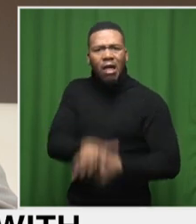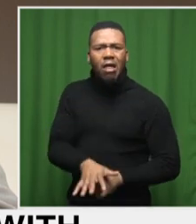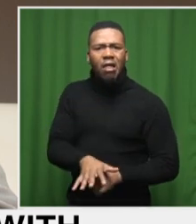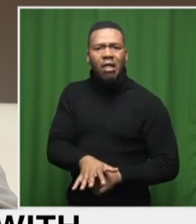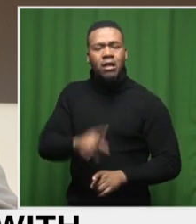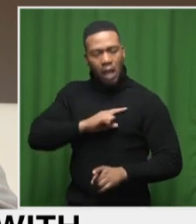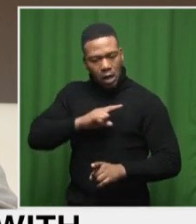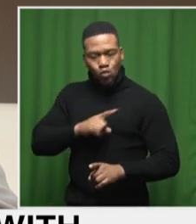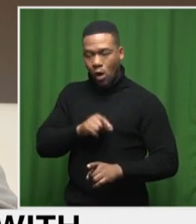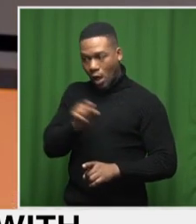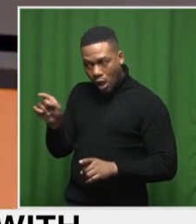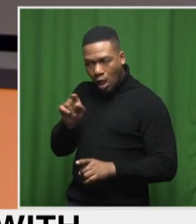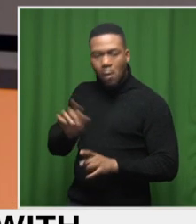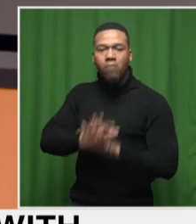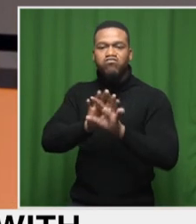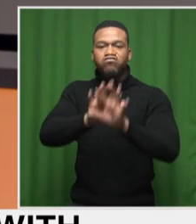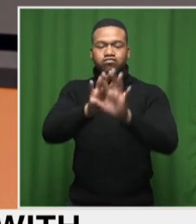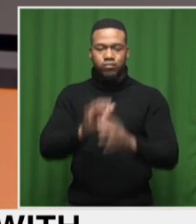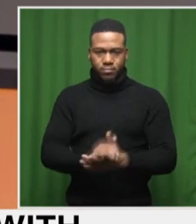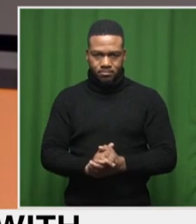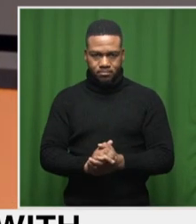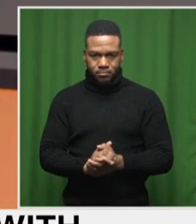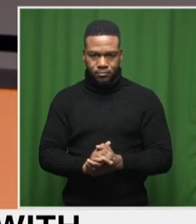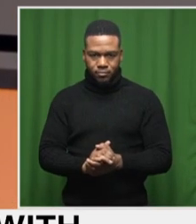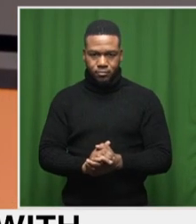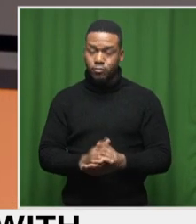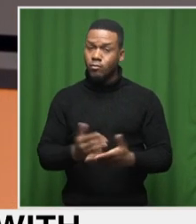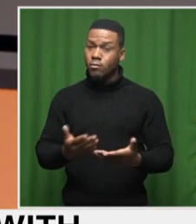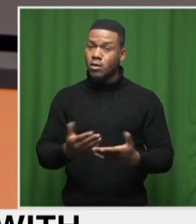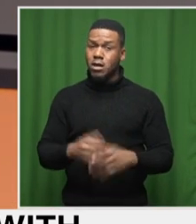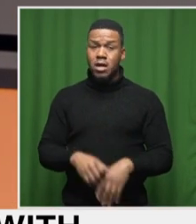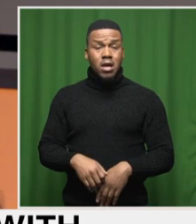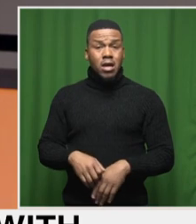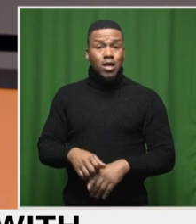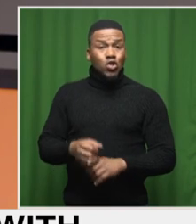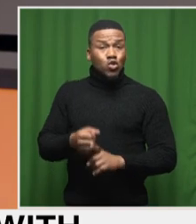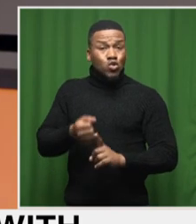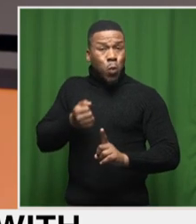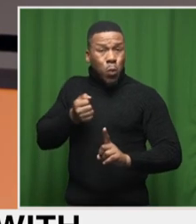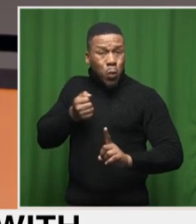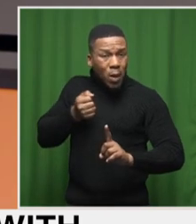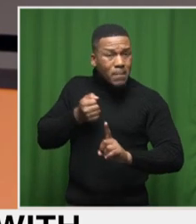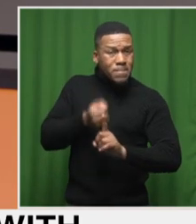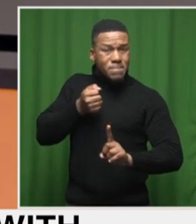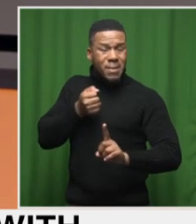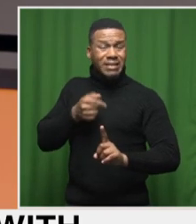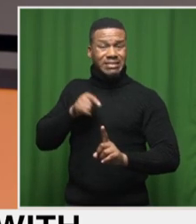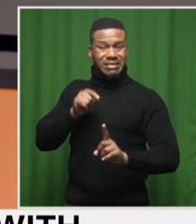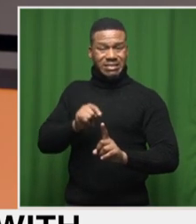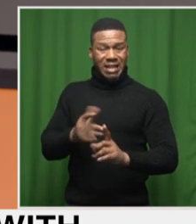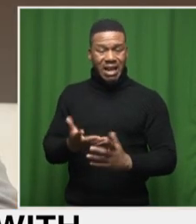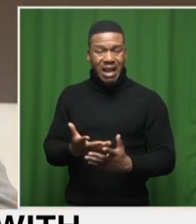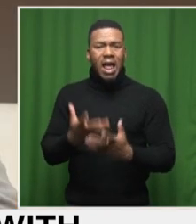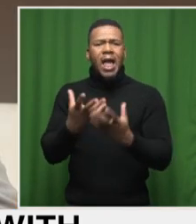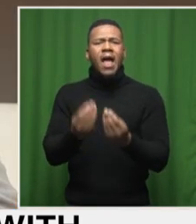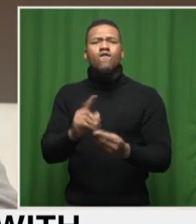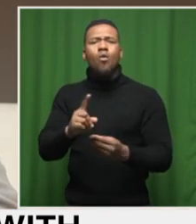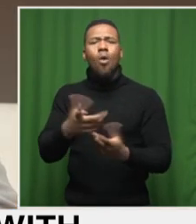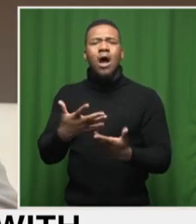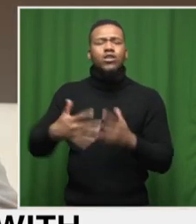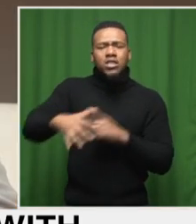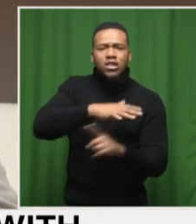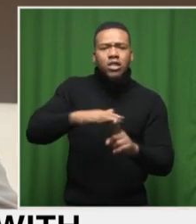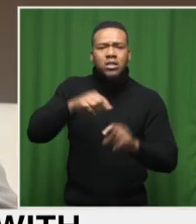strike. Right, right. How much of an impact will it have on the industry, you know, across the board? In South Africa, we are